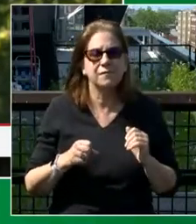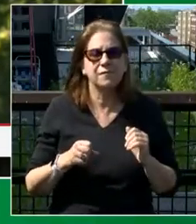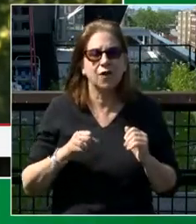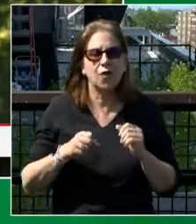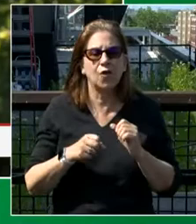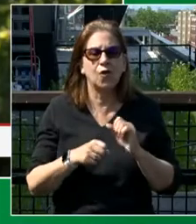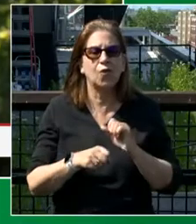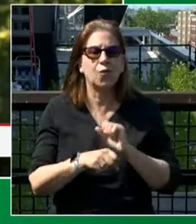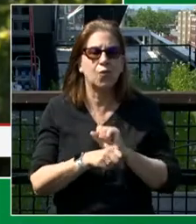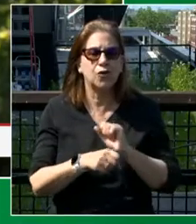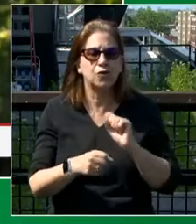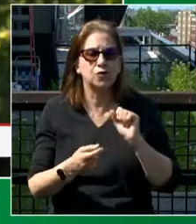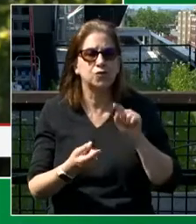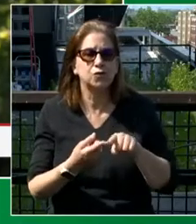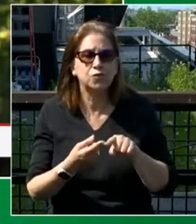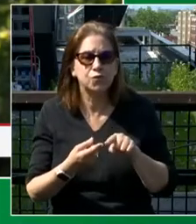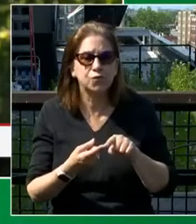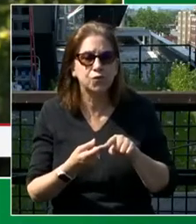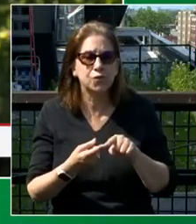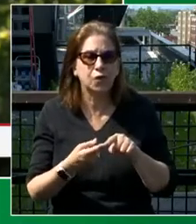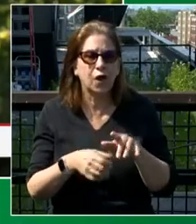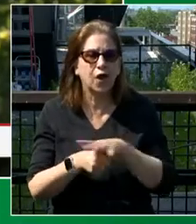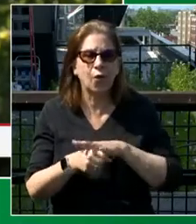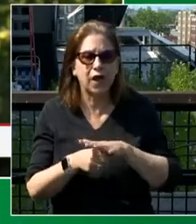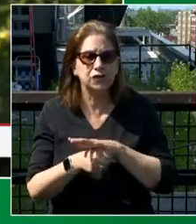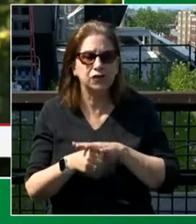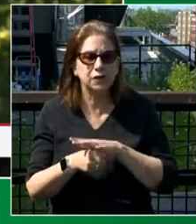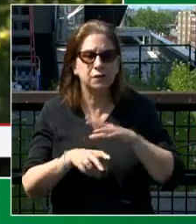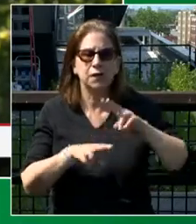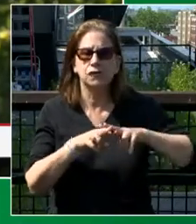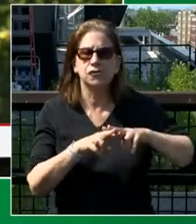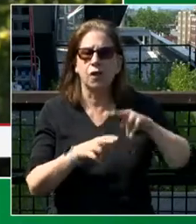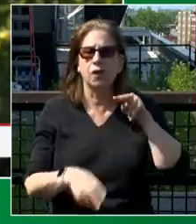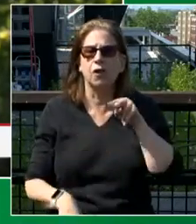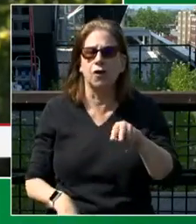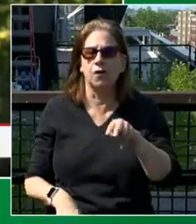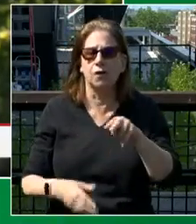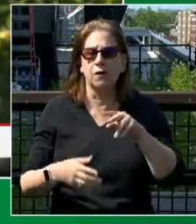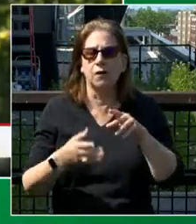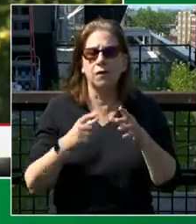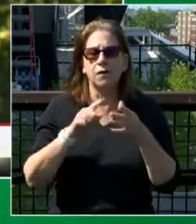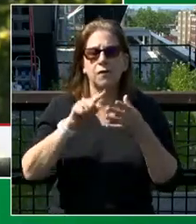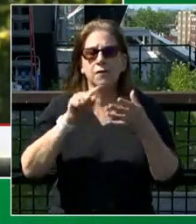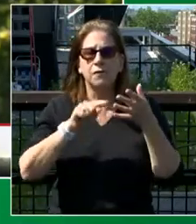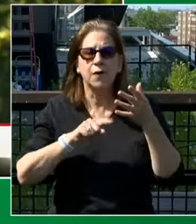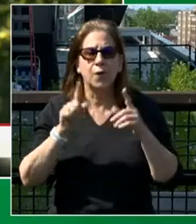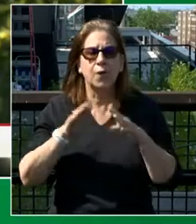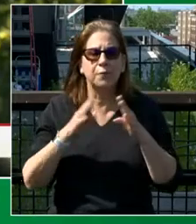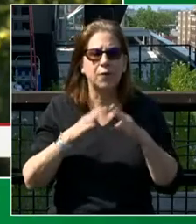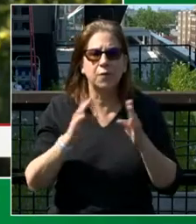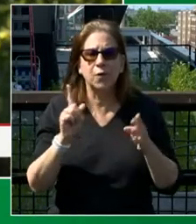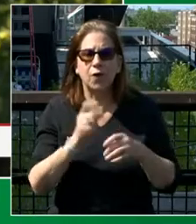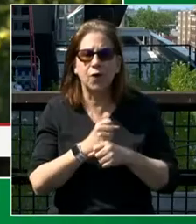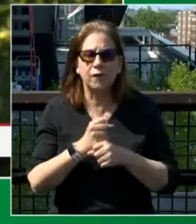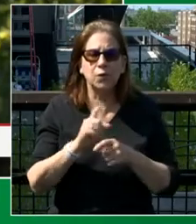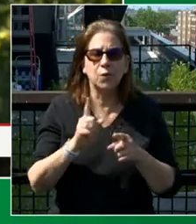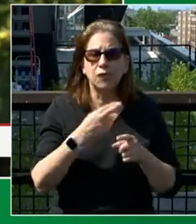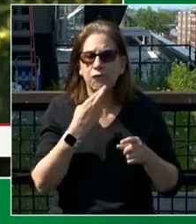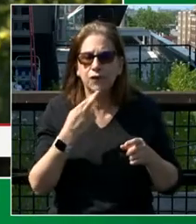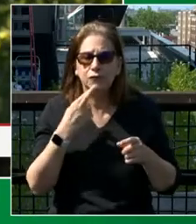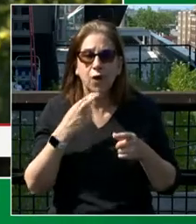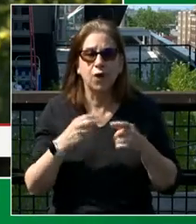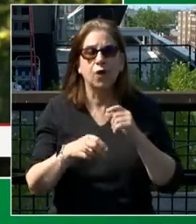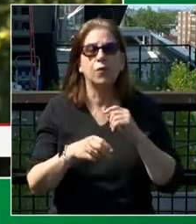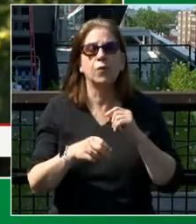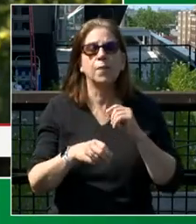coffee just by mentioning the Welcome Back DC campaign, and you will get a free cup of joe on us. On top of that,